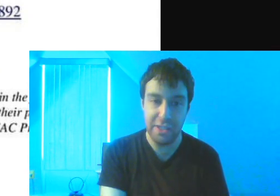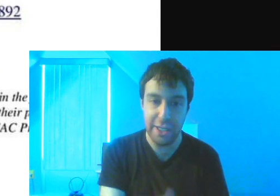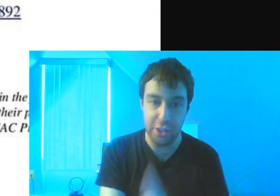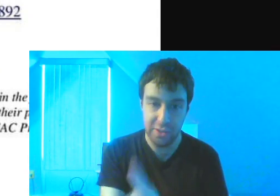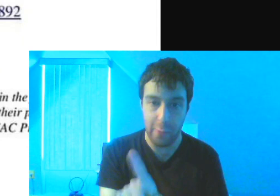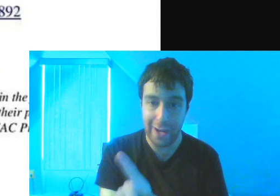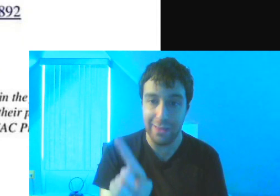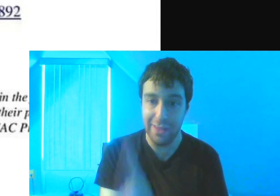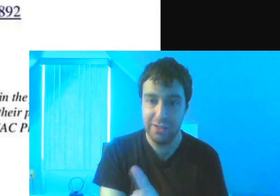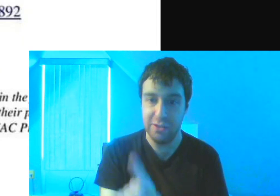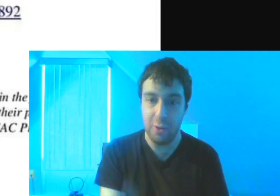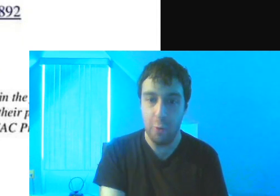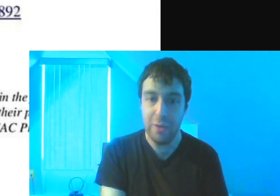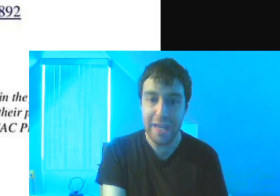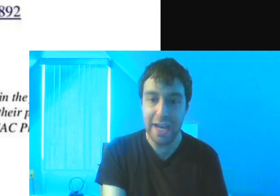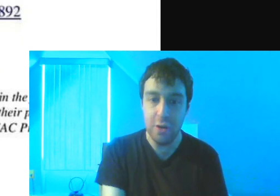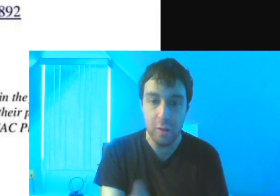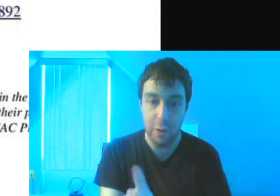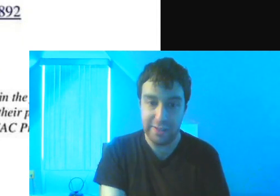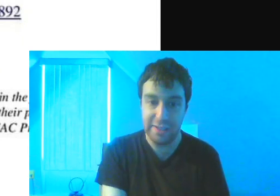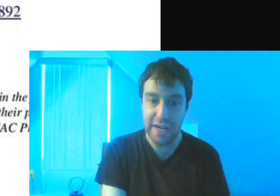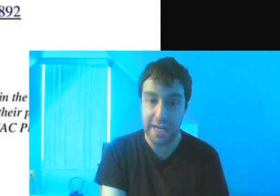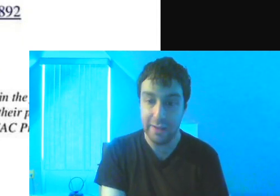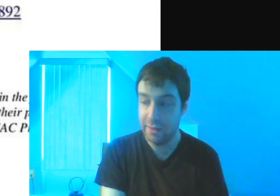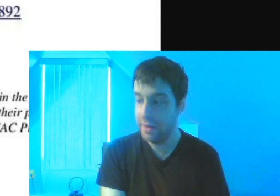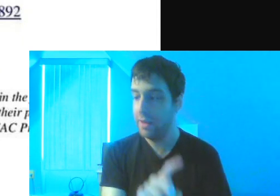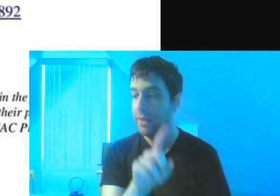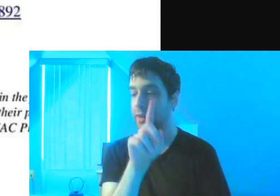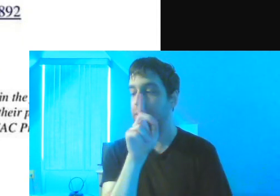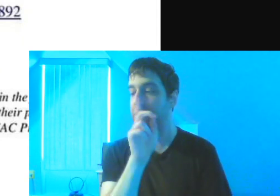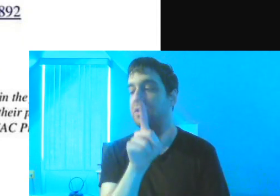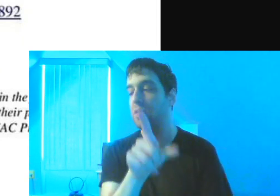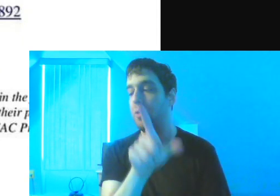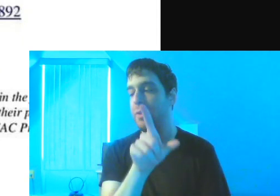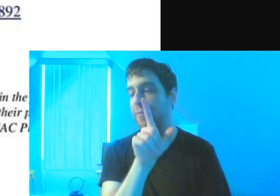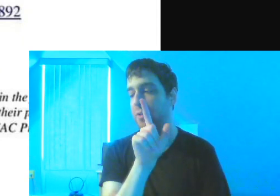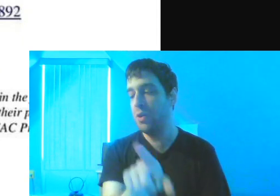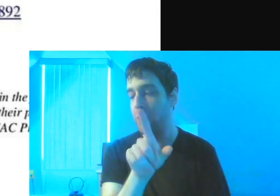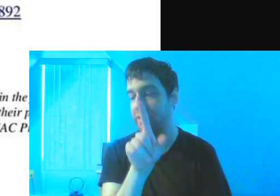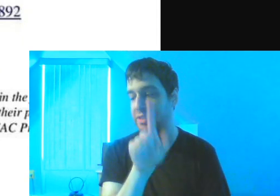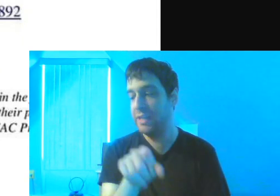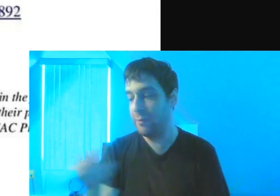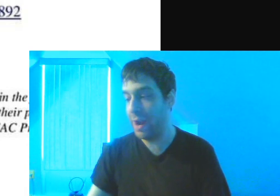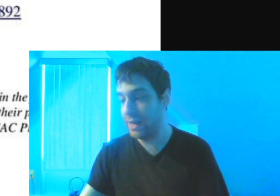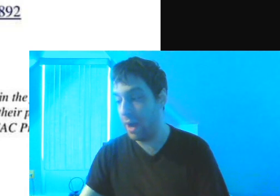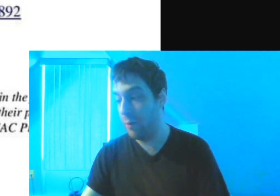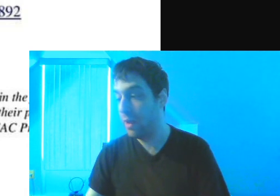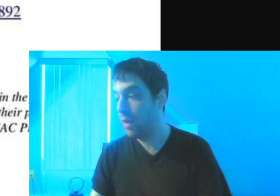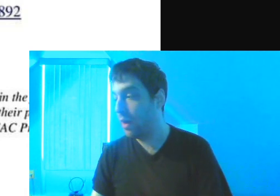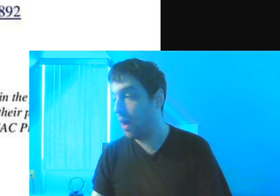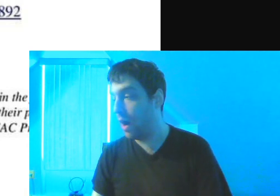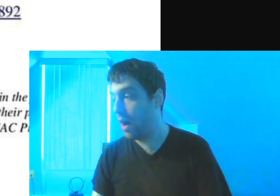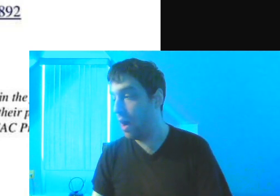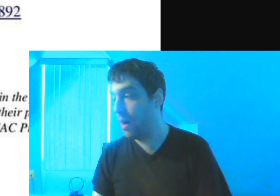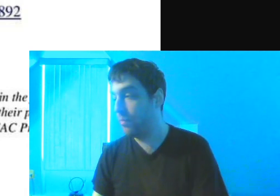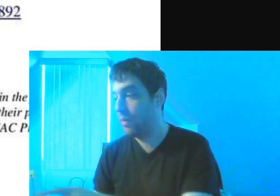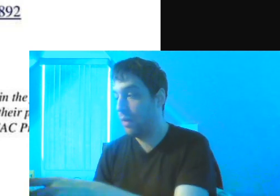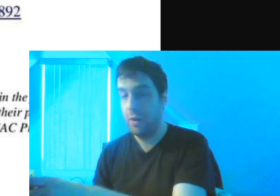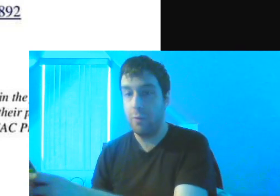arrest procedure. So again, this is only in New York City. This is only for New York City right now.